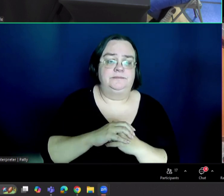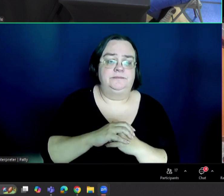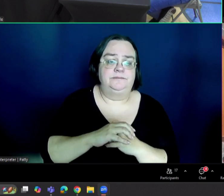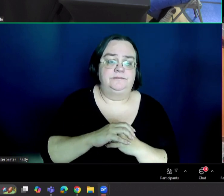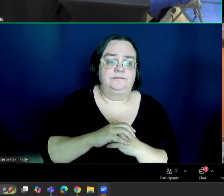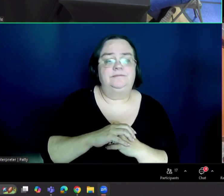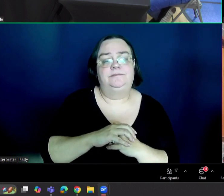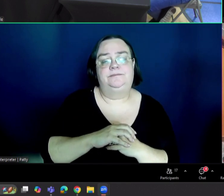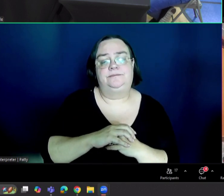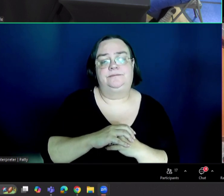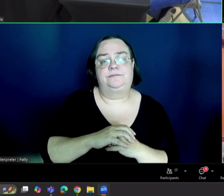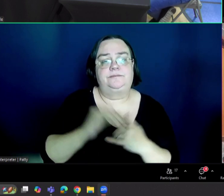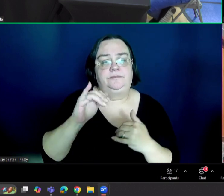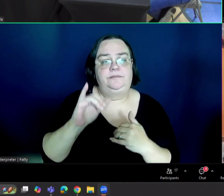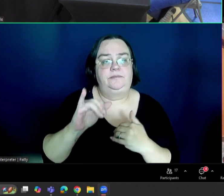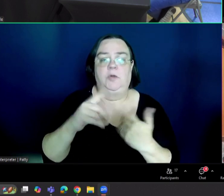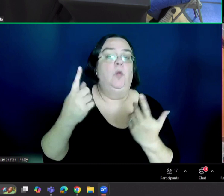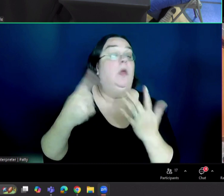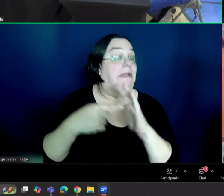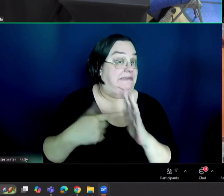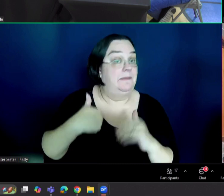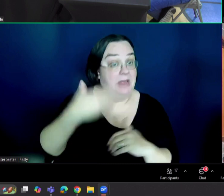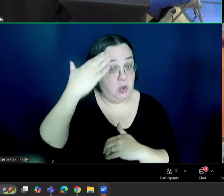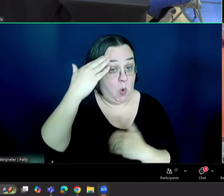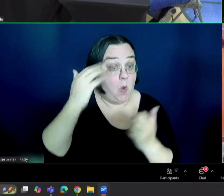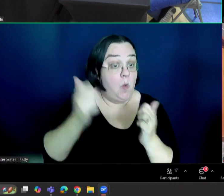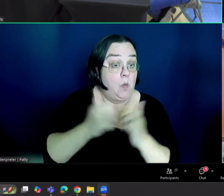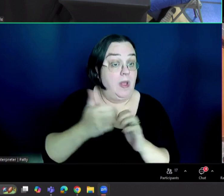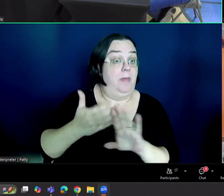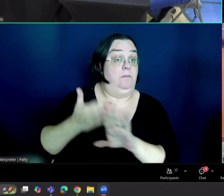Example I know of is in a previous role.